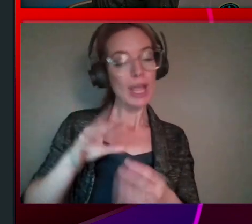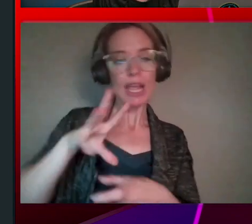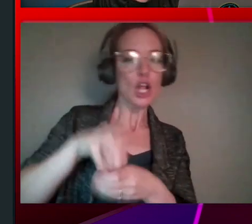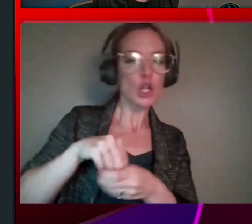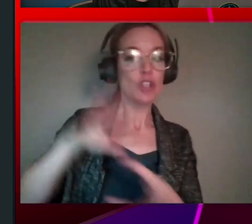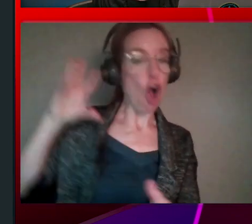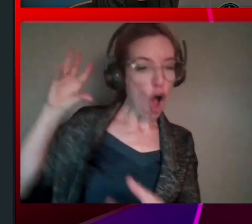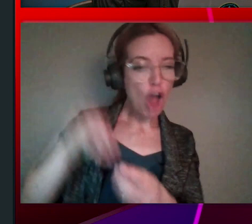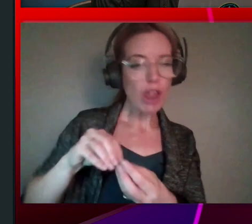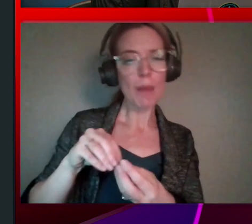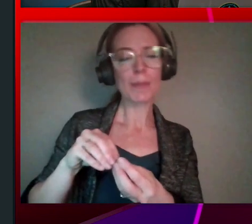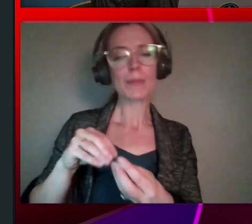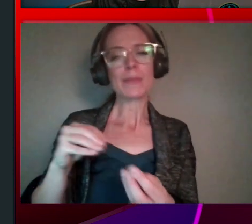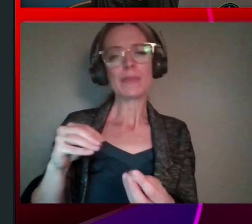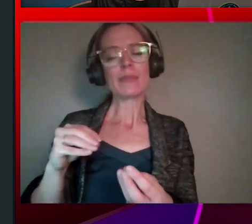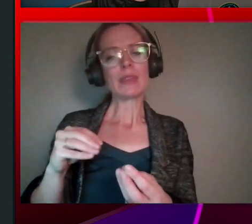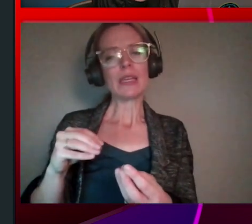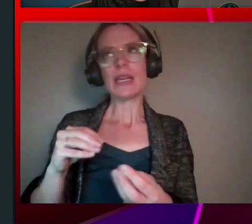the